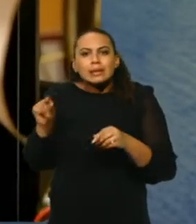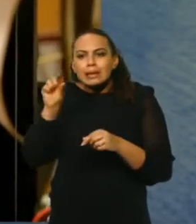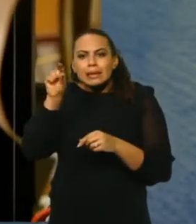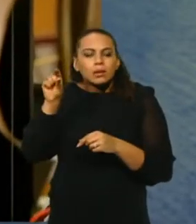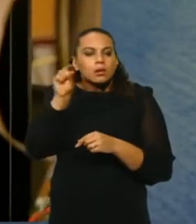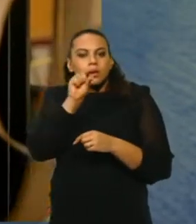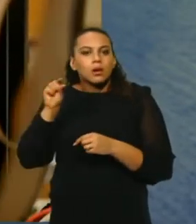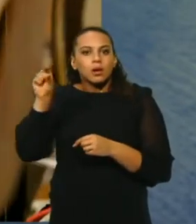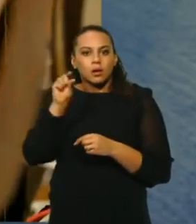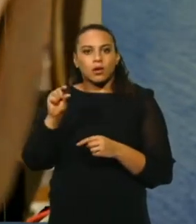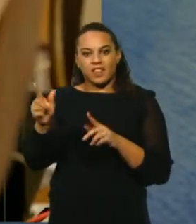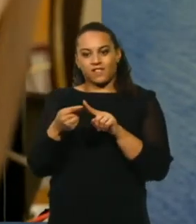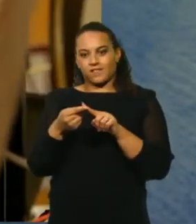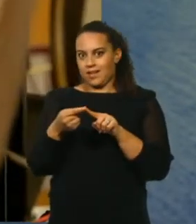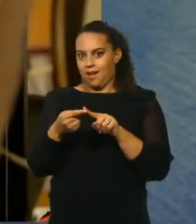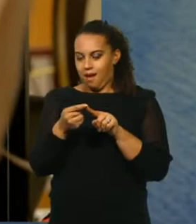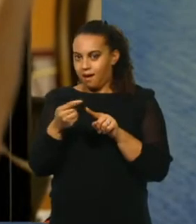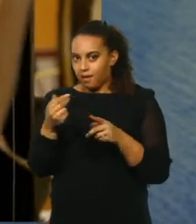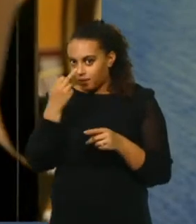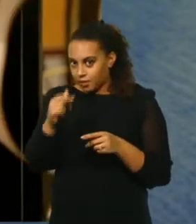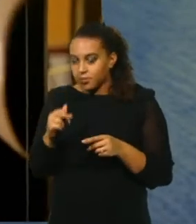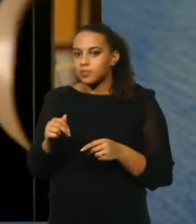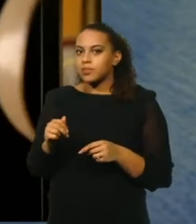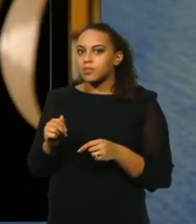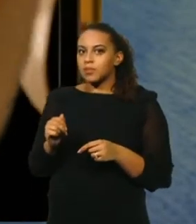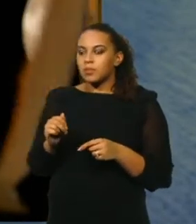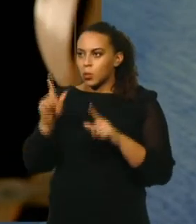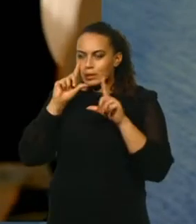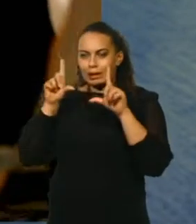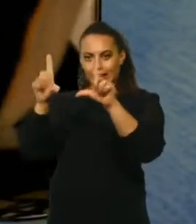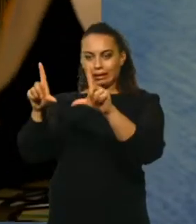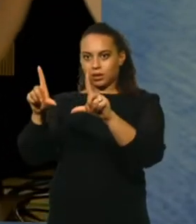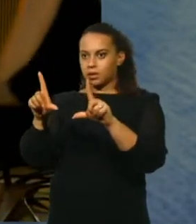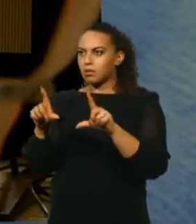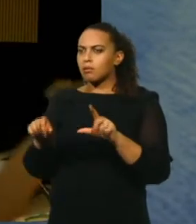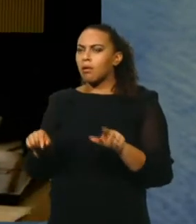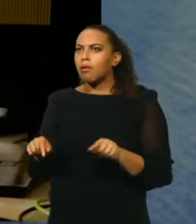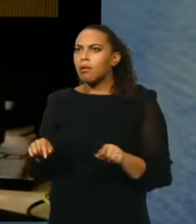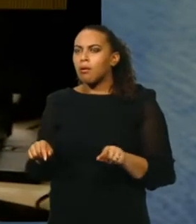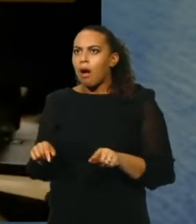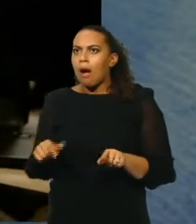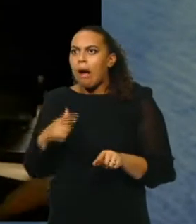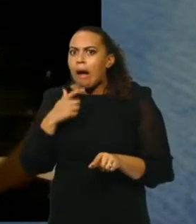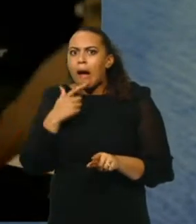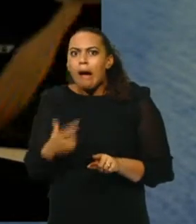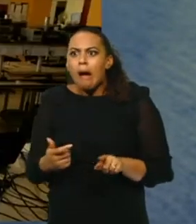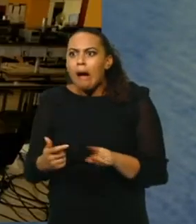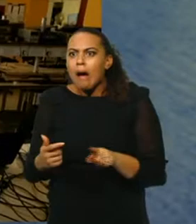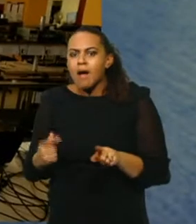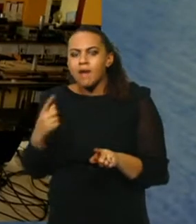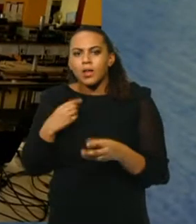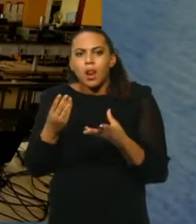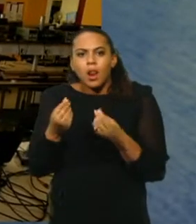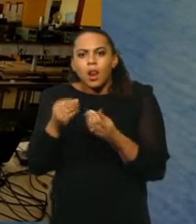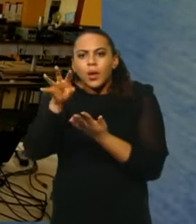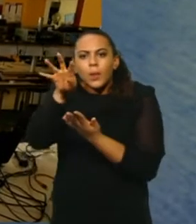fingertip. And also on the screen you see the surface of the textile. And That is a piece of